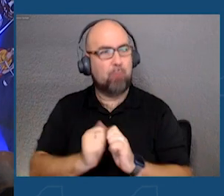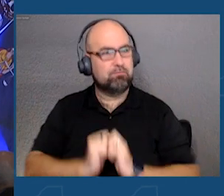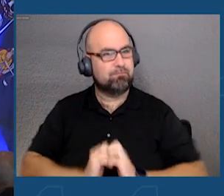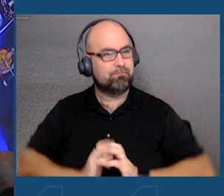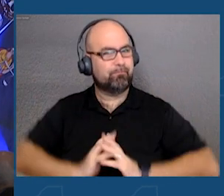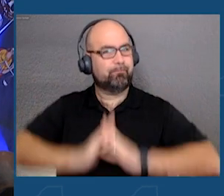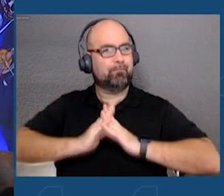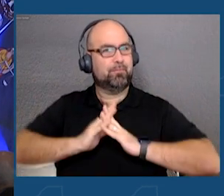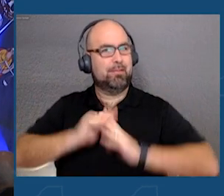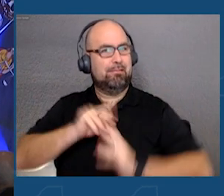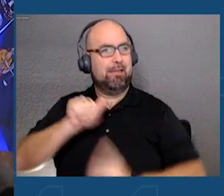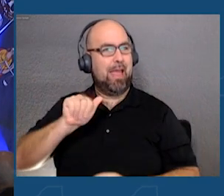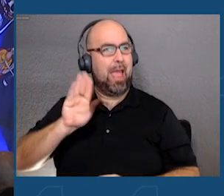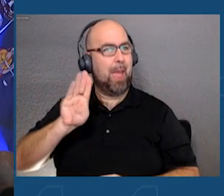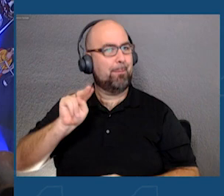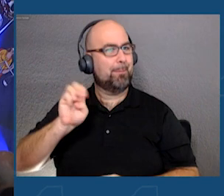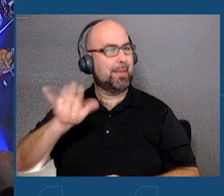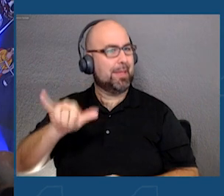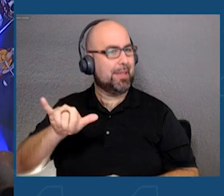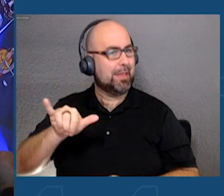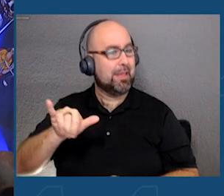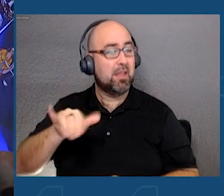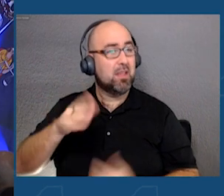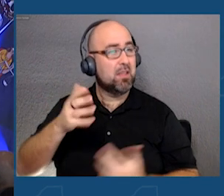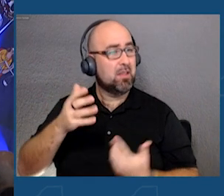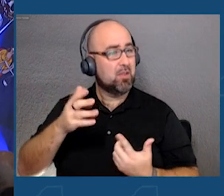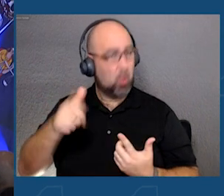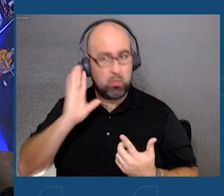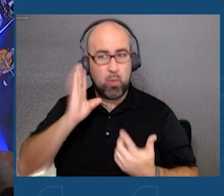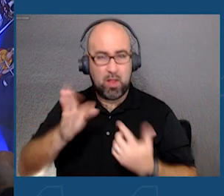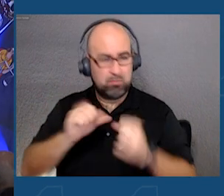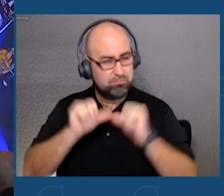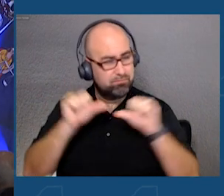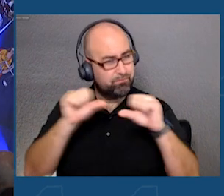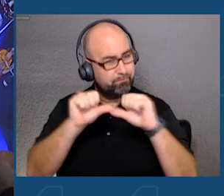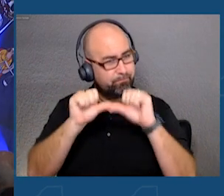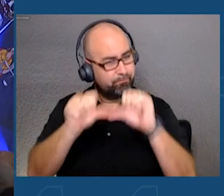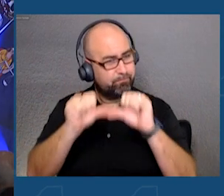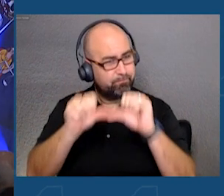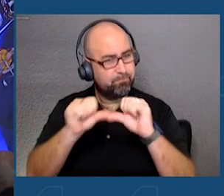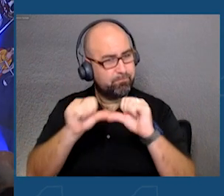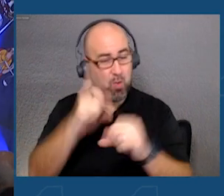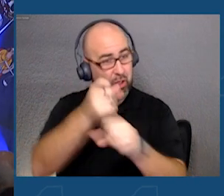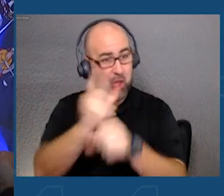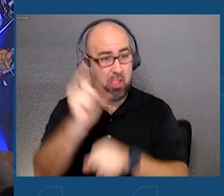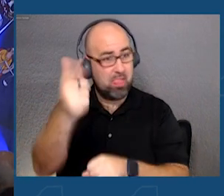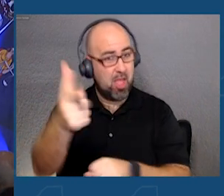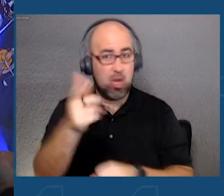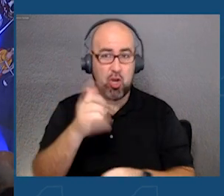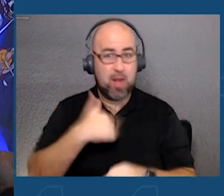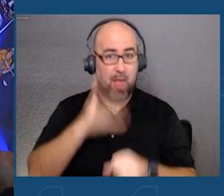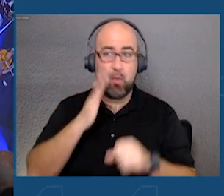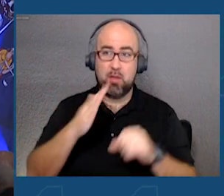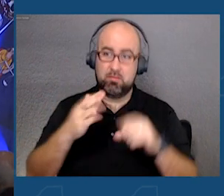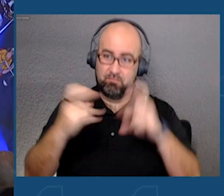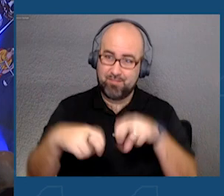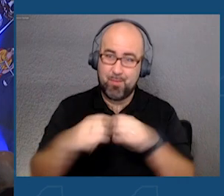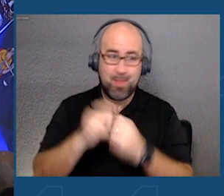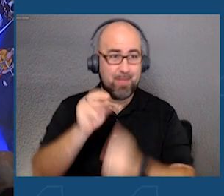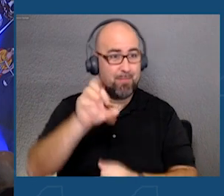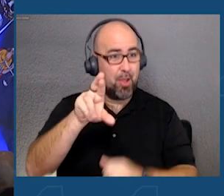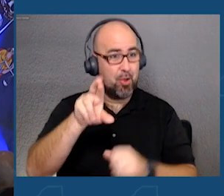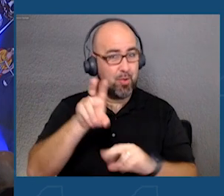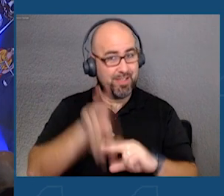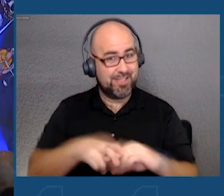So we're going to keep at this. And we'll come back a year from now. I'm going to make a date with the mayor. We're going to see you here, right here. Let's bring it out here and